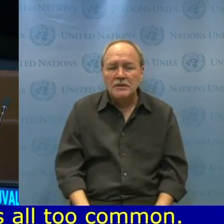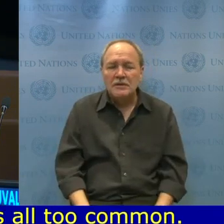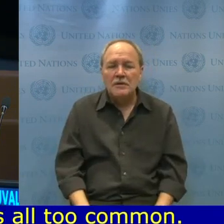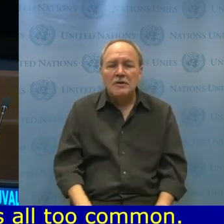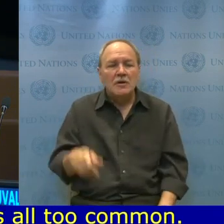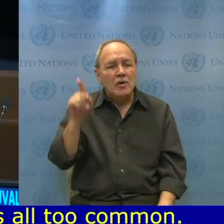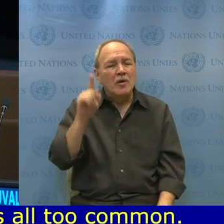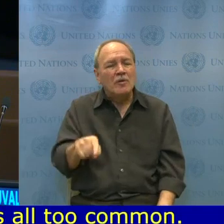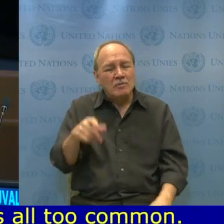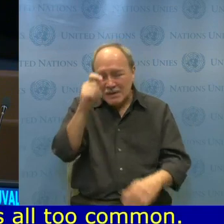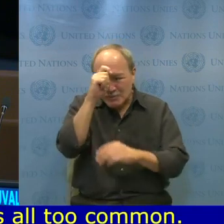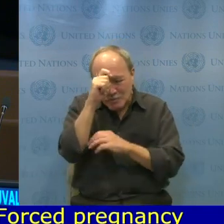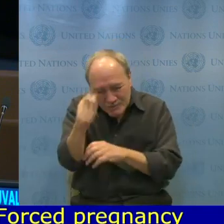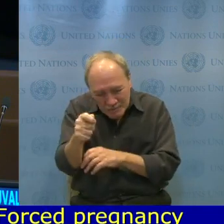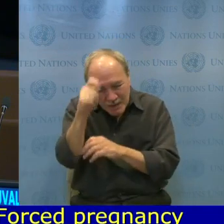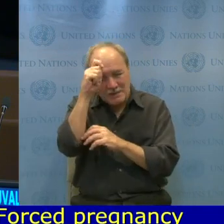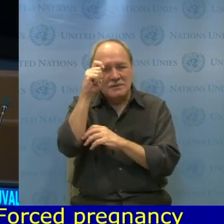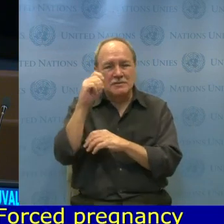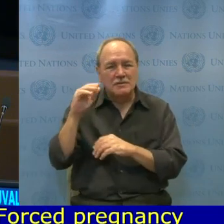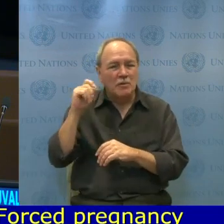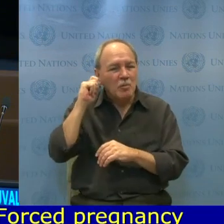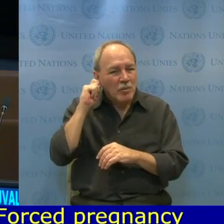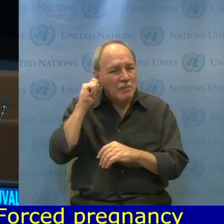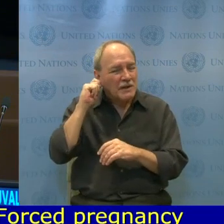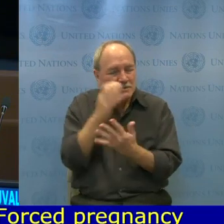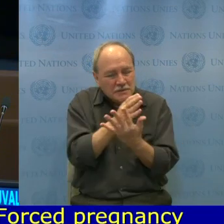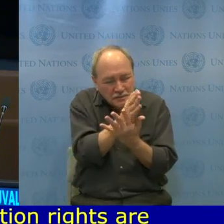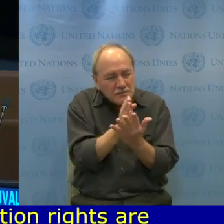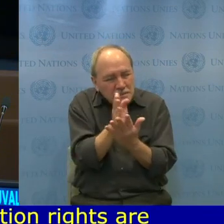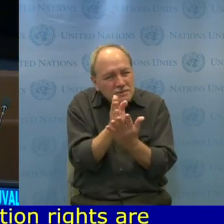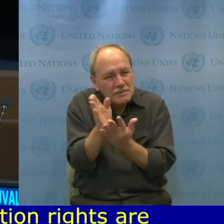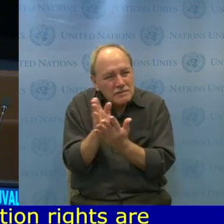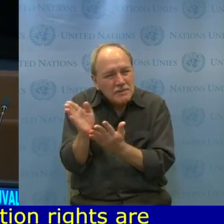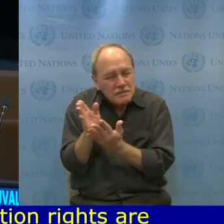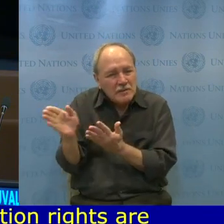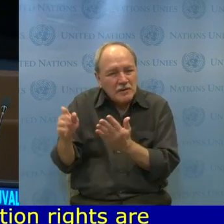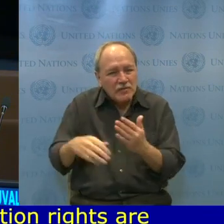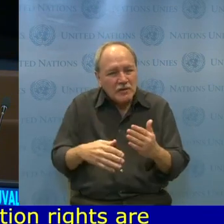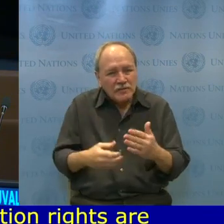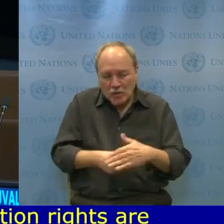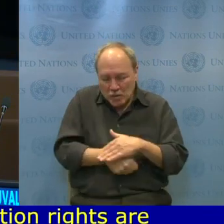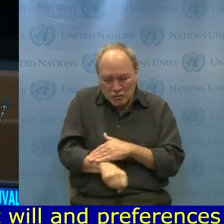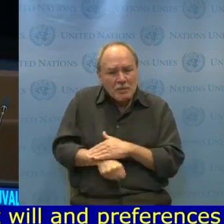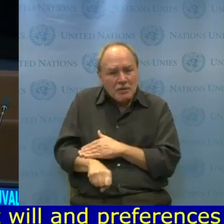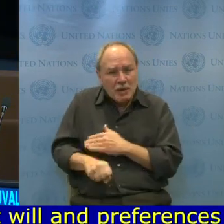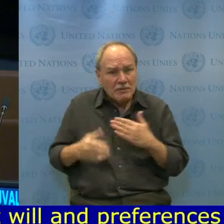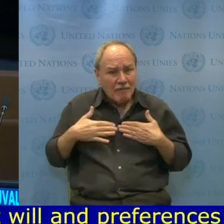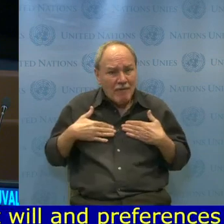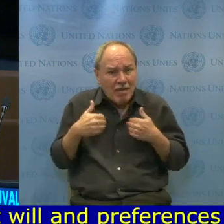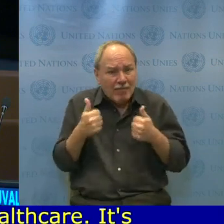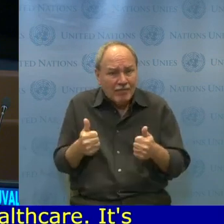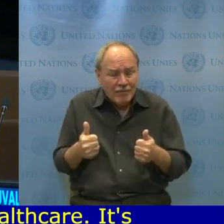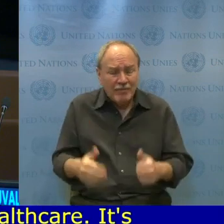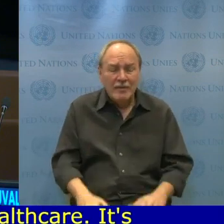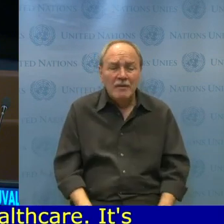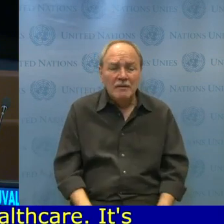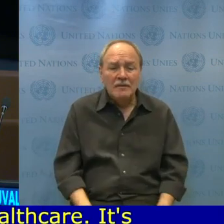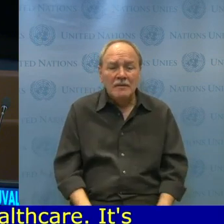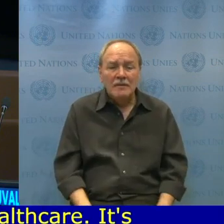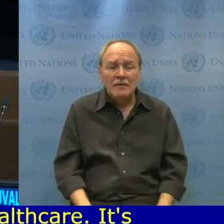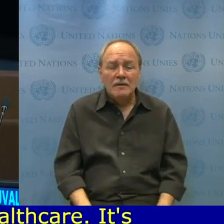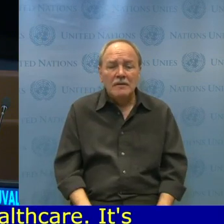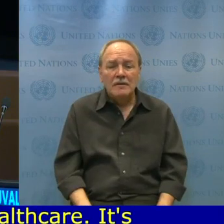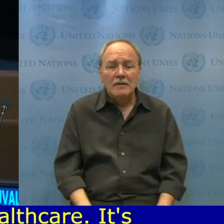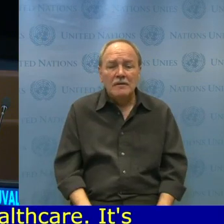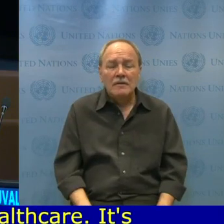of reproductive health care. It's important to remember the wider social implications of this form of health care. When we